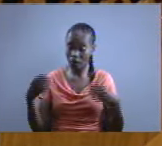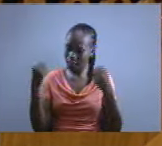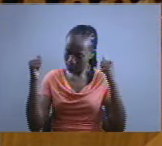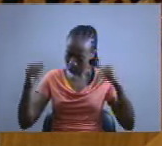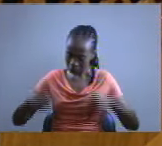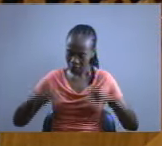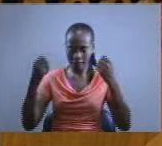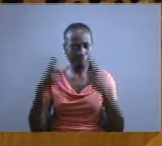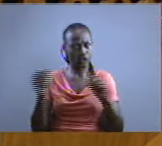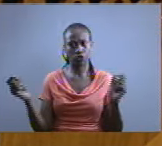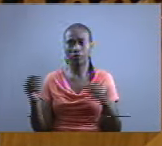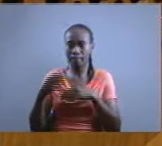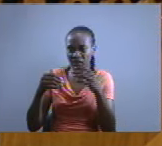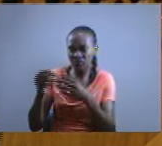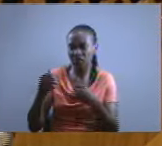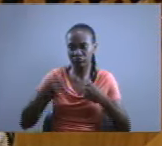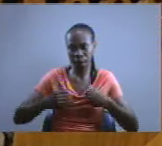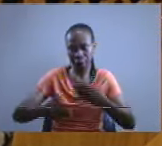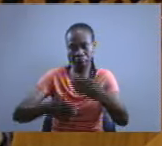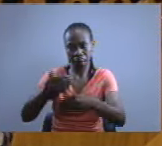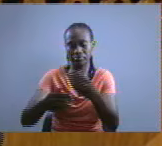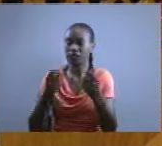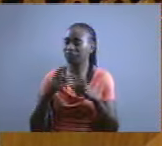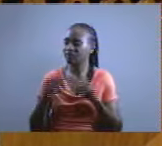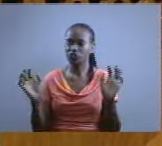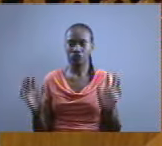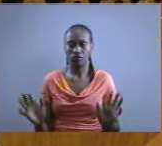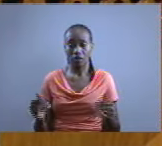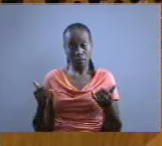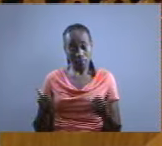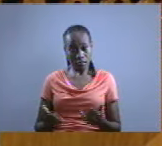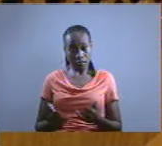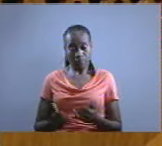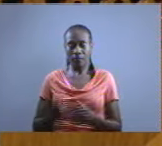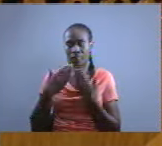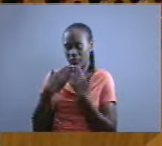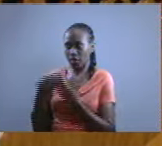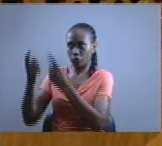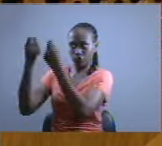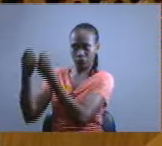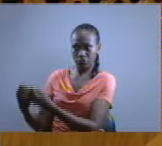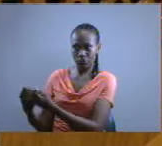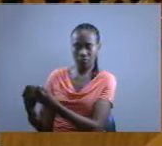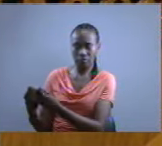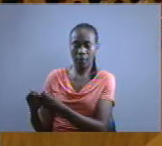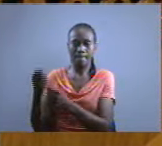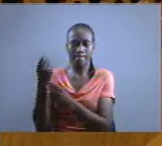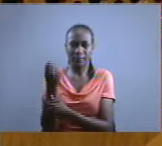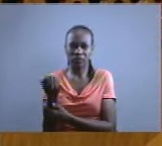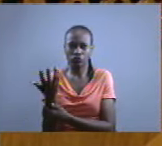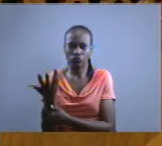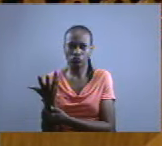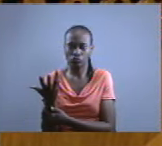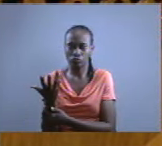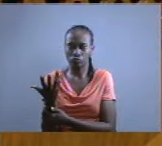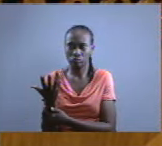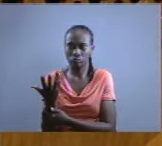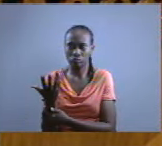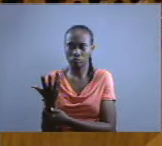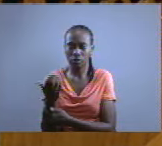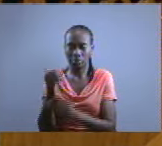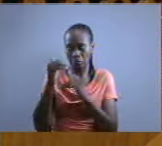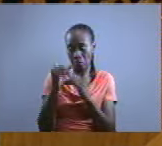the infrastructure, it has already been done. And indeed, we must thank Treasury that an amount, of course,